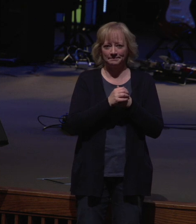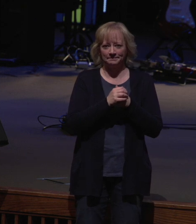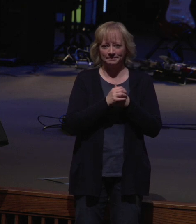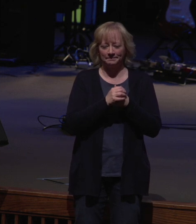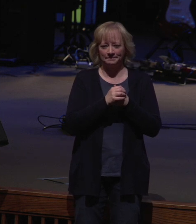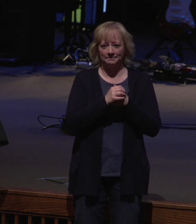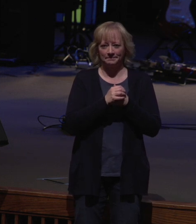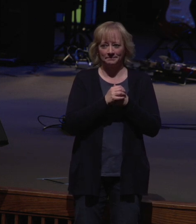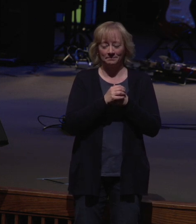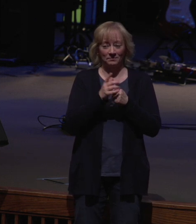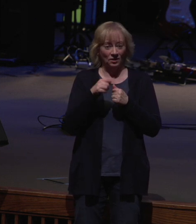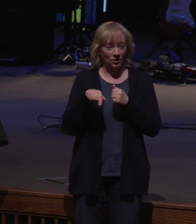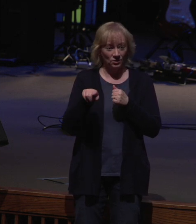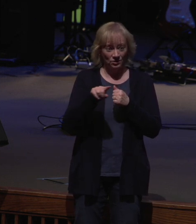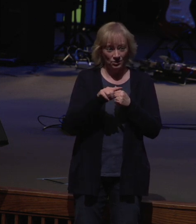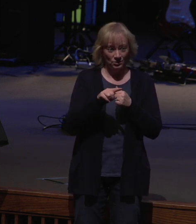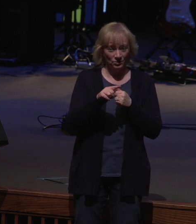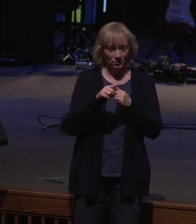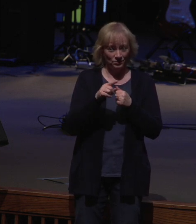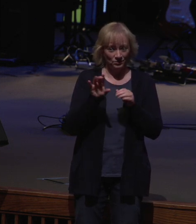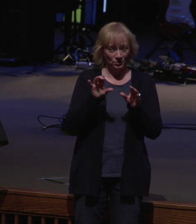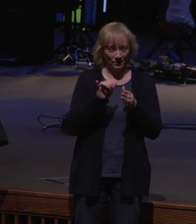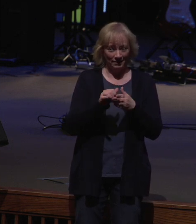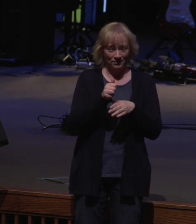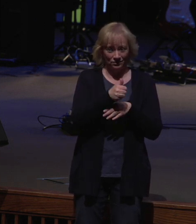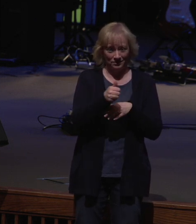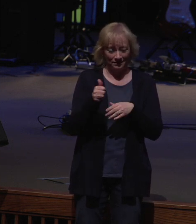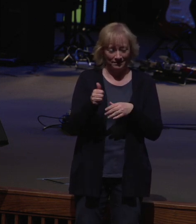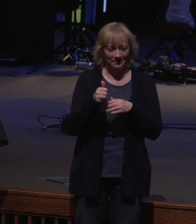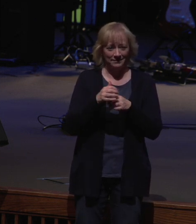Are you one of those people?